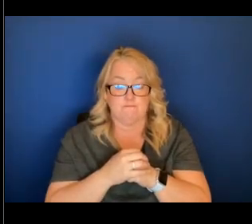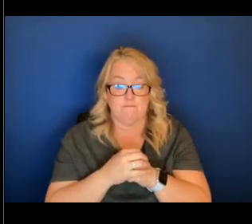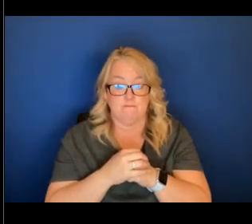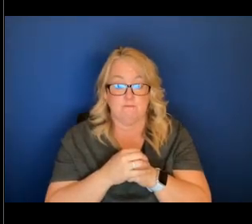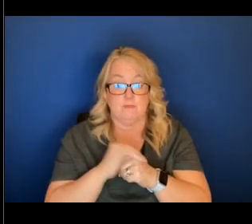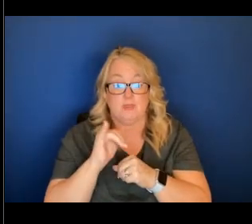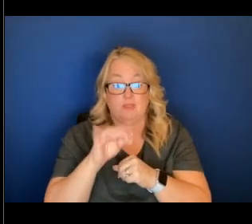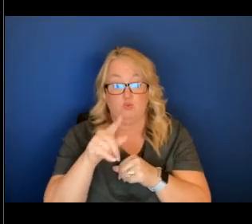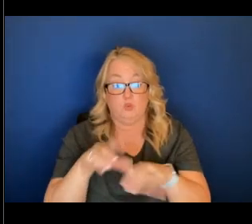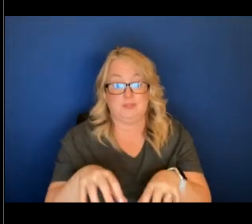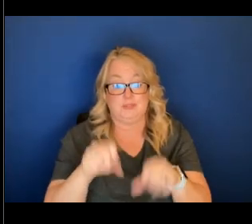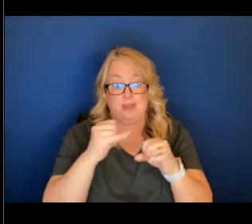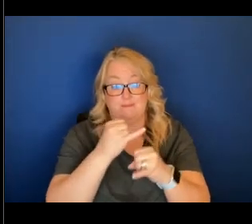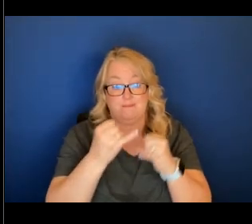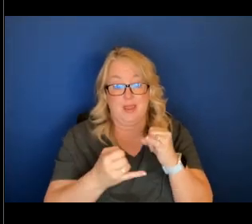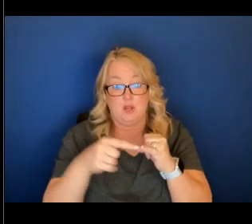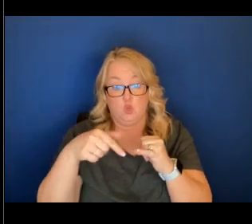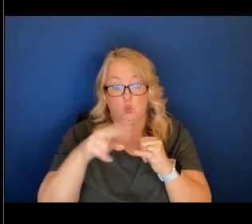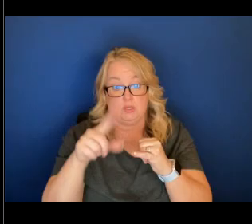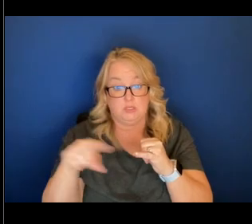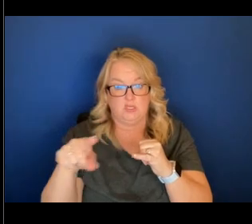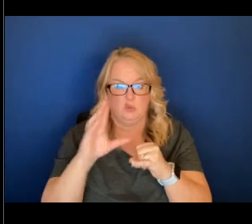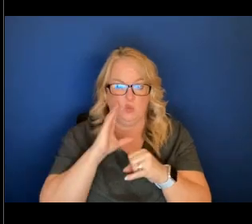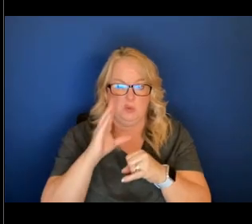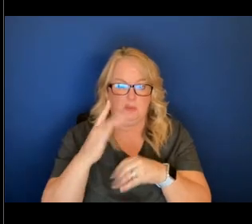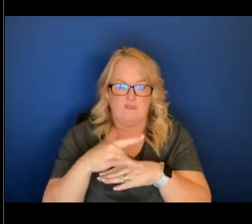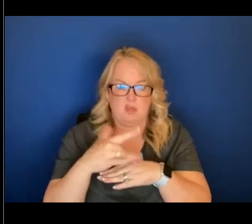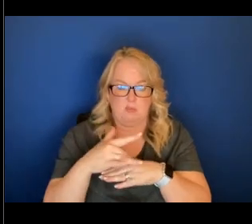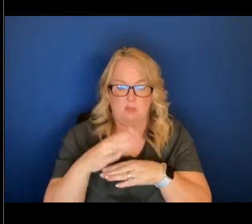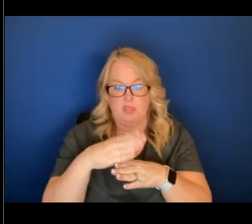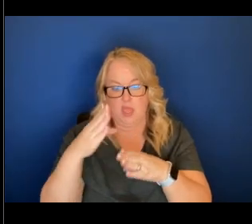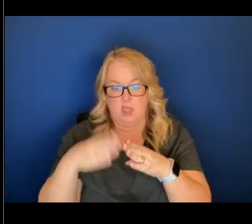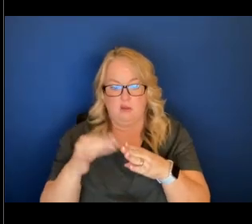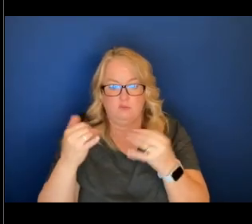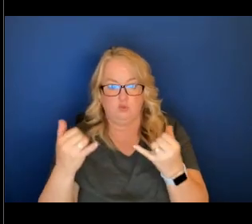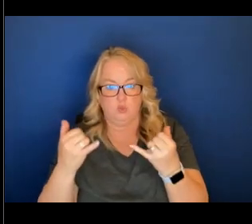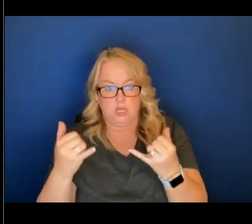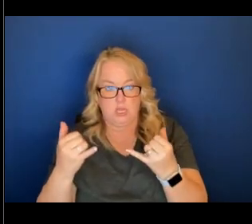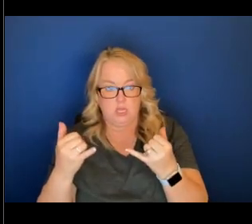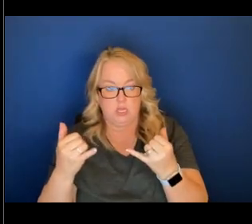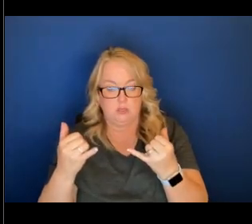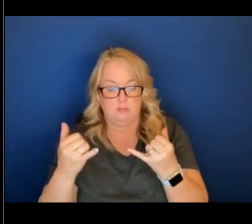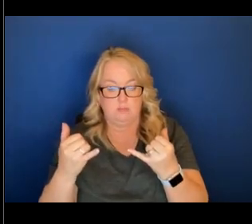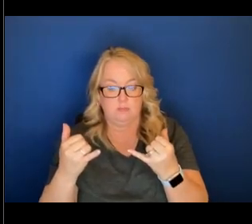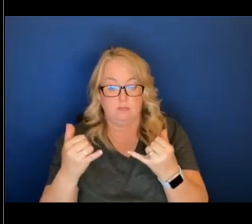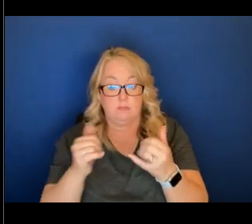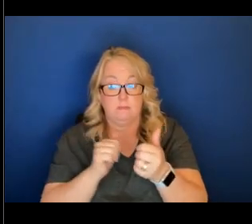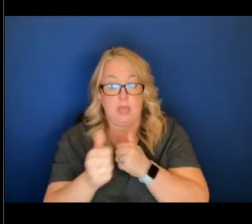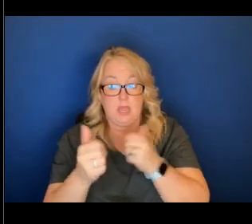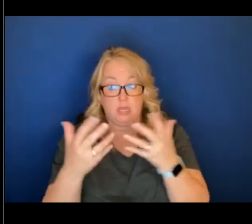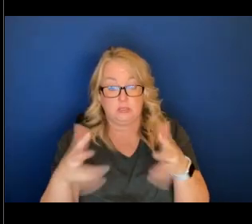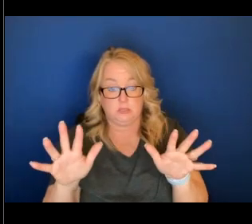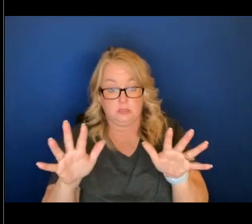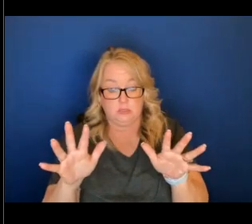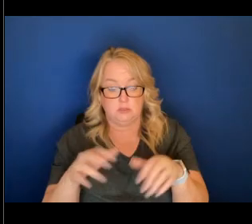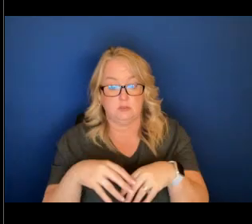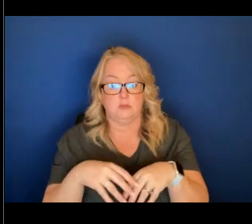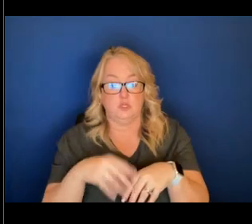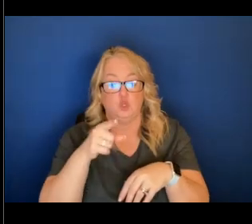If you take the final quiz, which will be available at the end of today's presentation, and pass the quiz, you